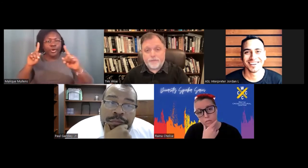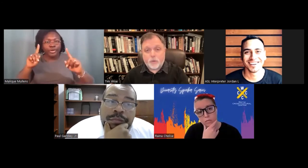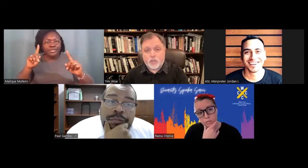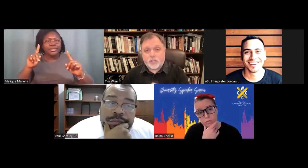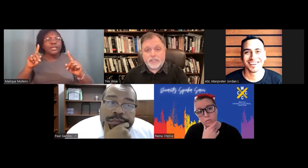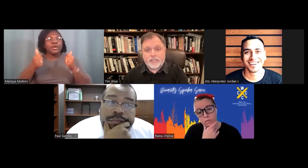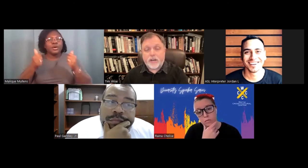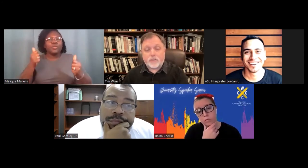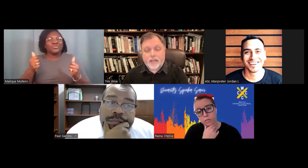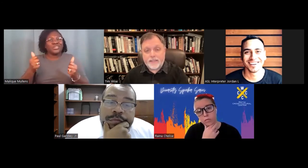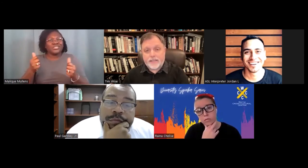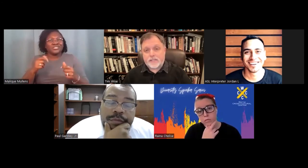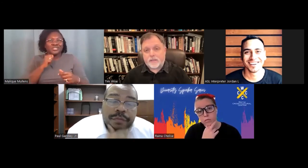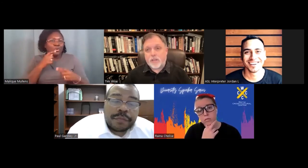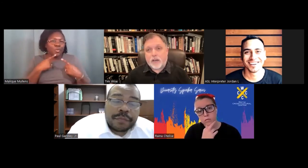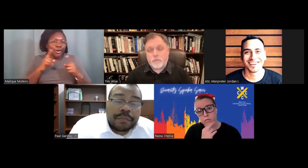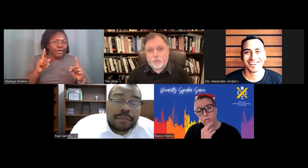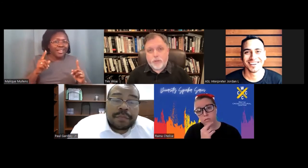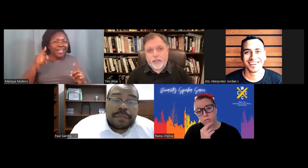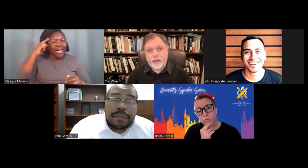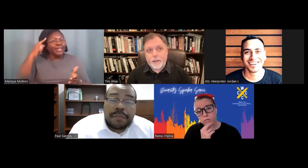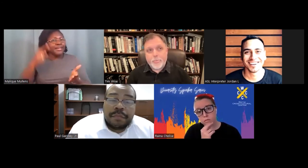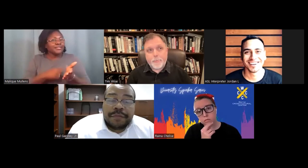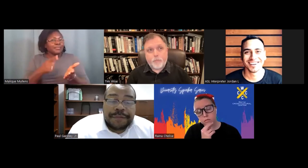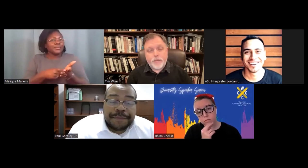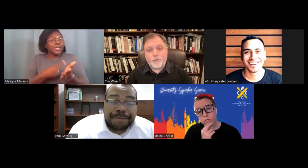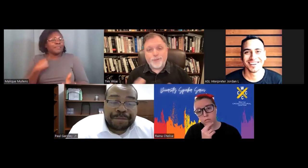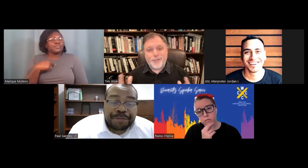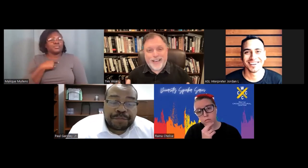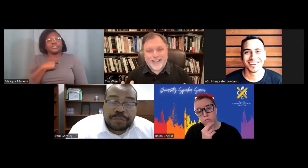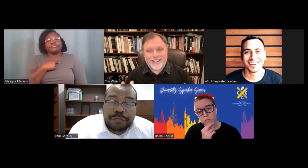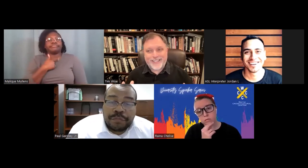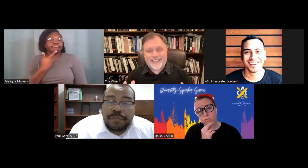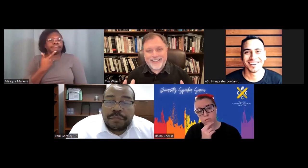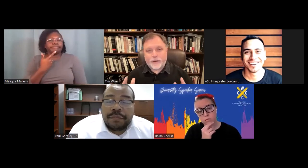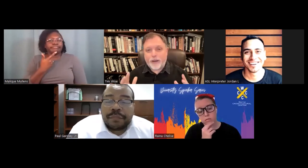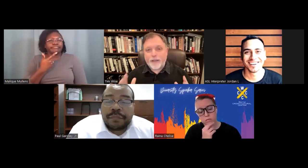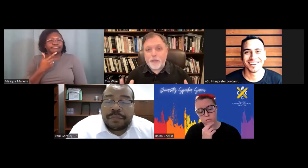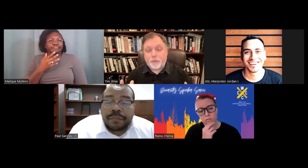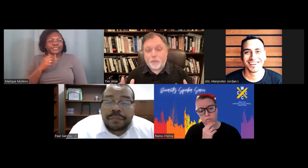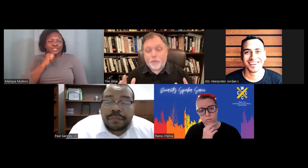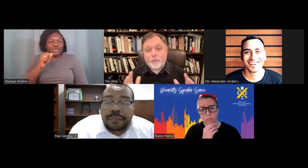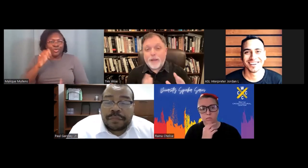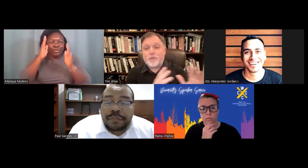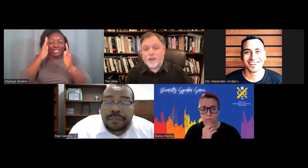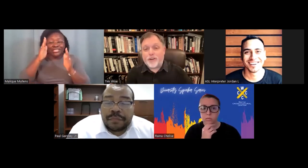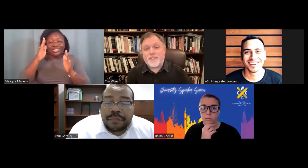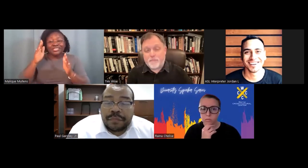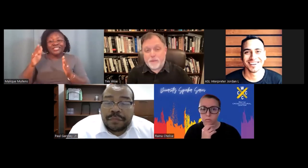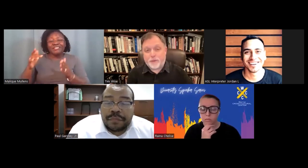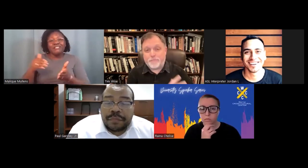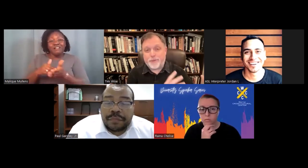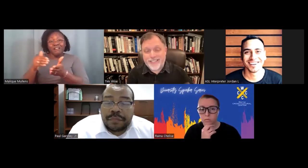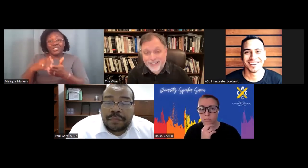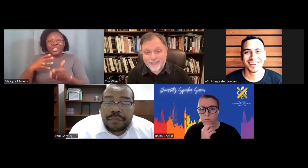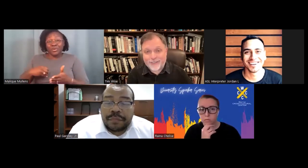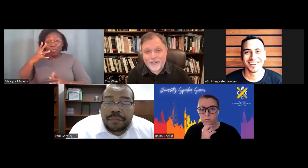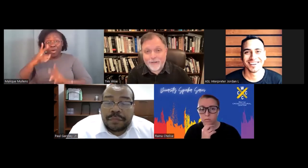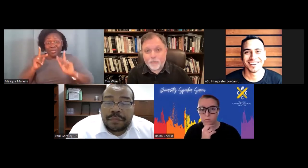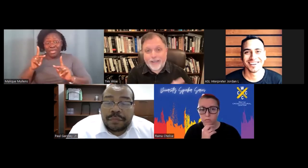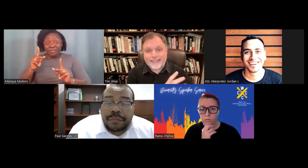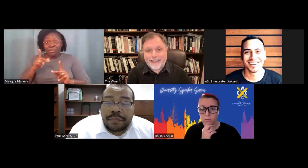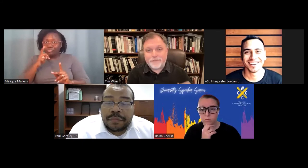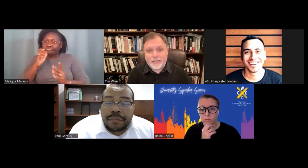that unfortunately don't. And I think sometimes we don't do that because I think white people, white progressive people in